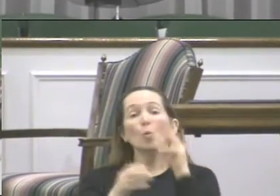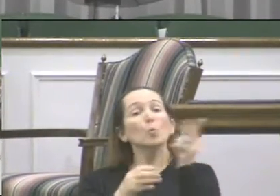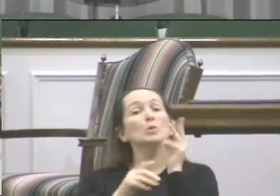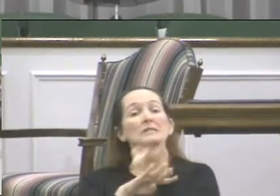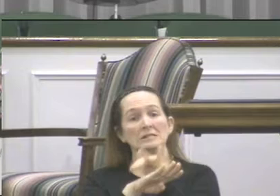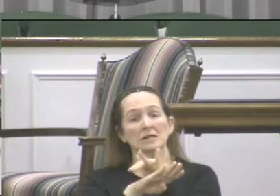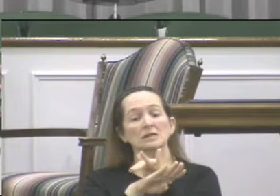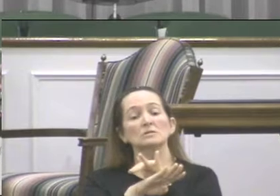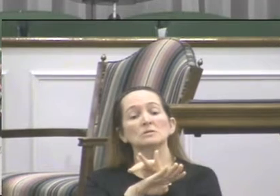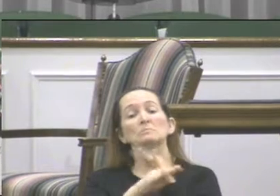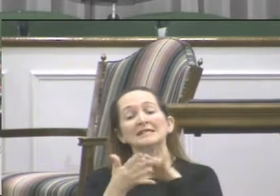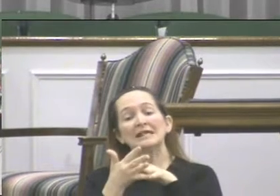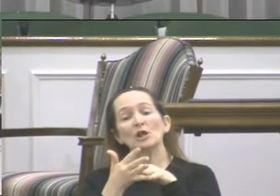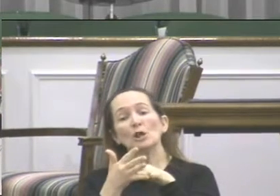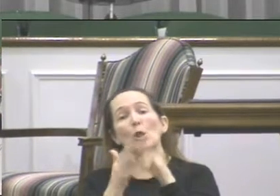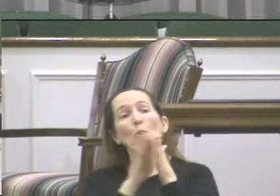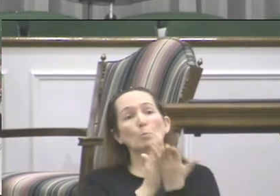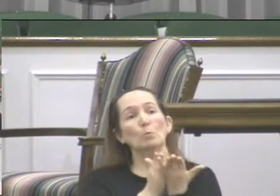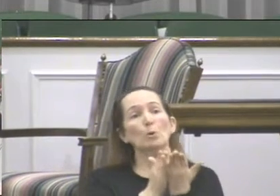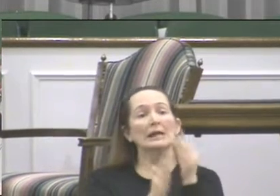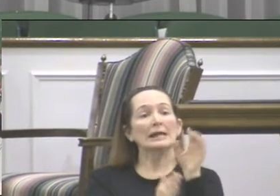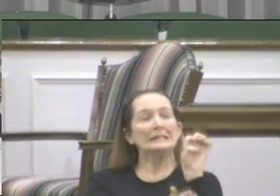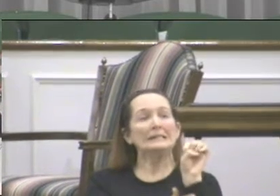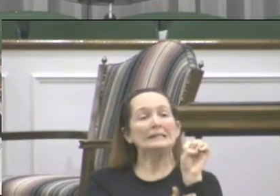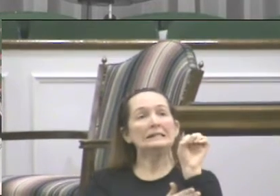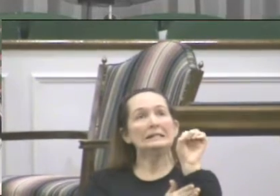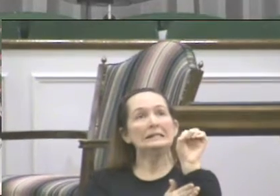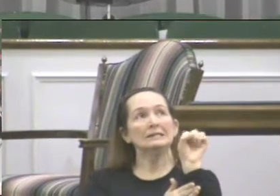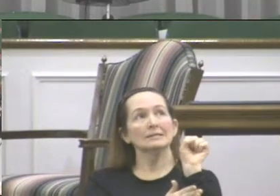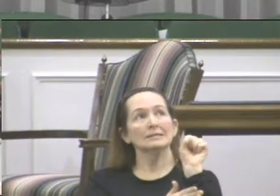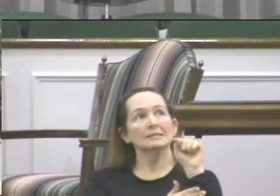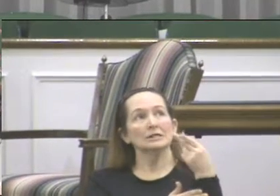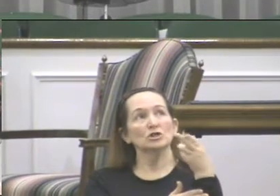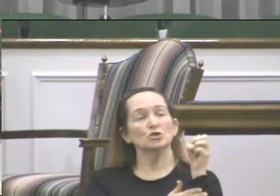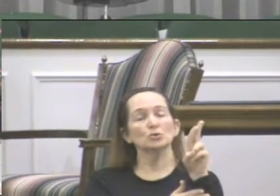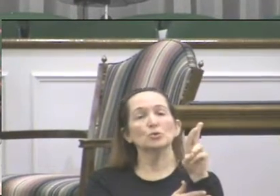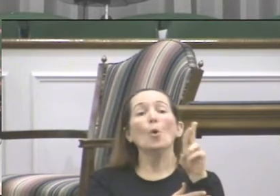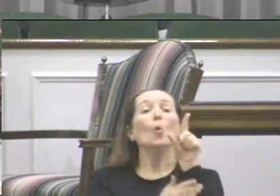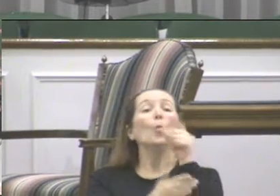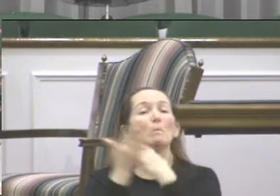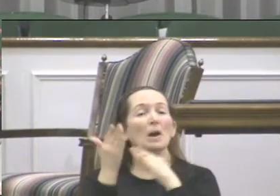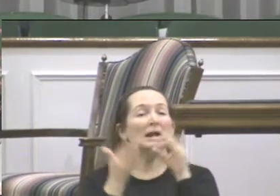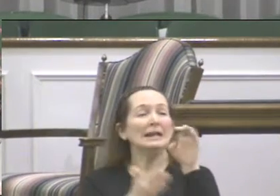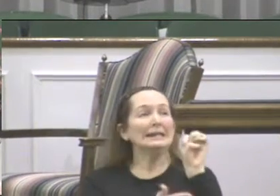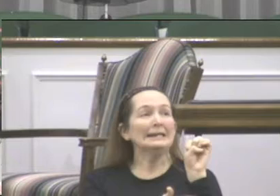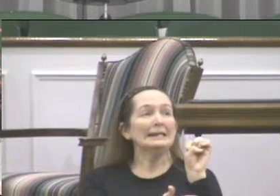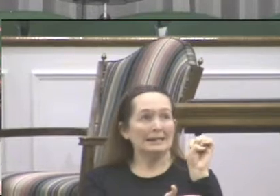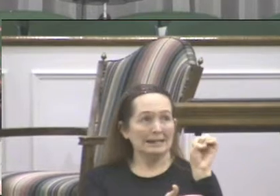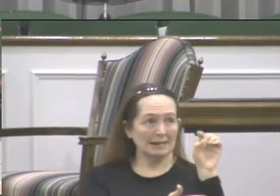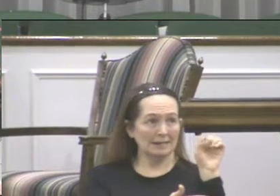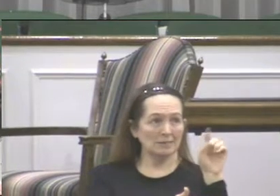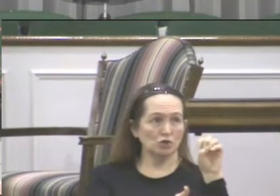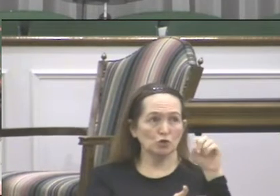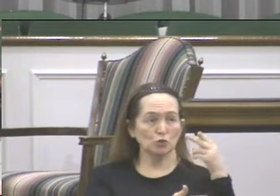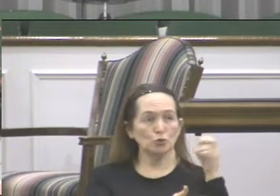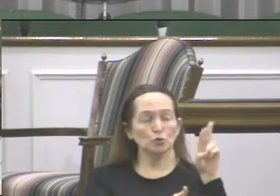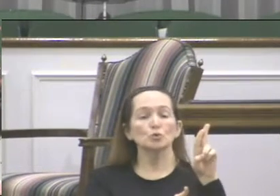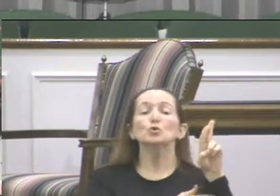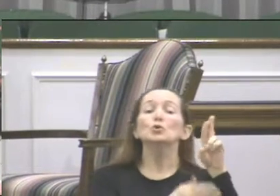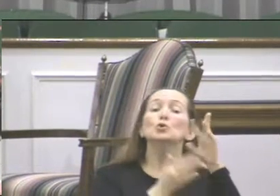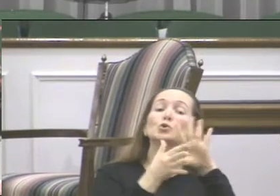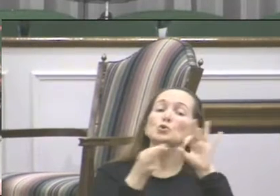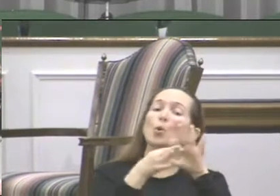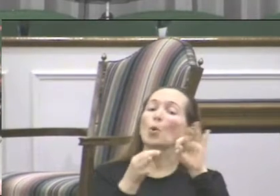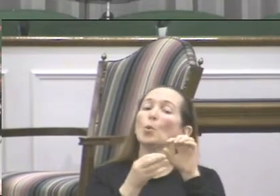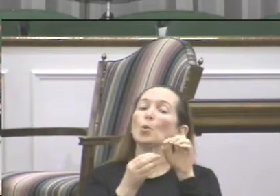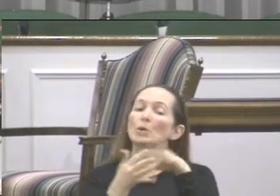been studying the book of Esther, and there was one part of Esther's story that we studied a couple weeks ago that sets